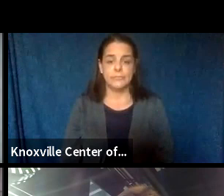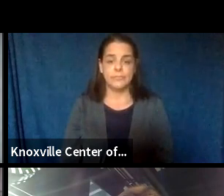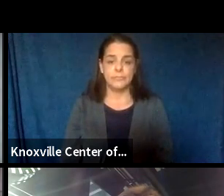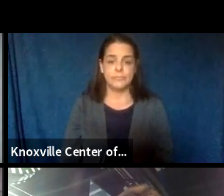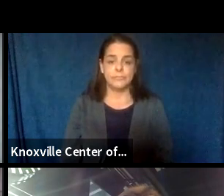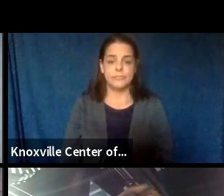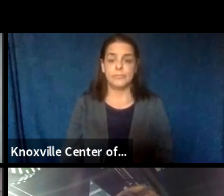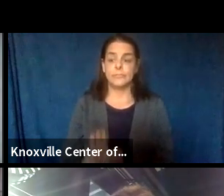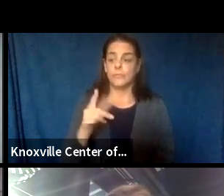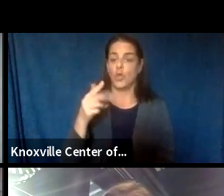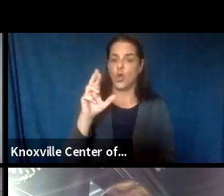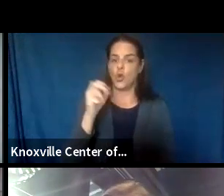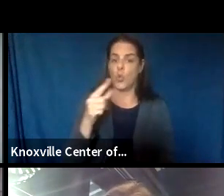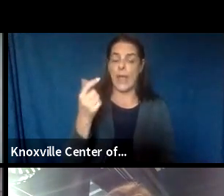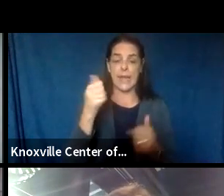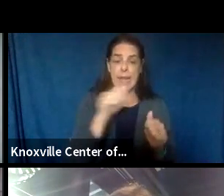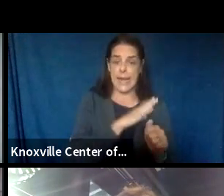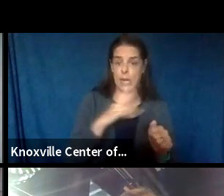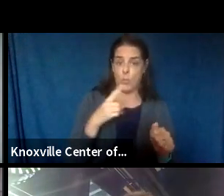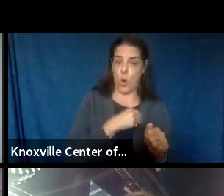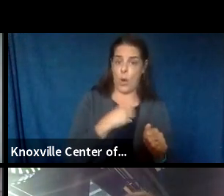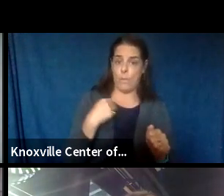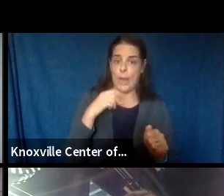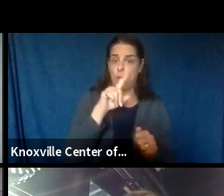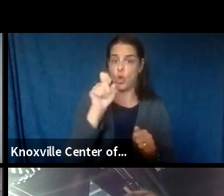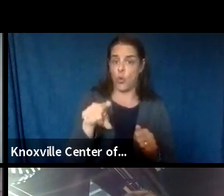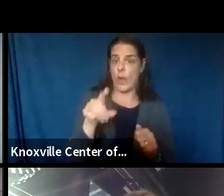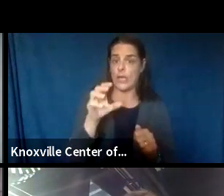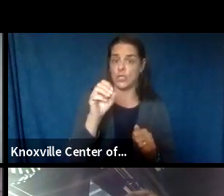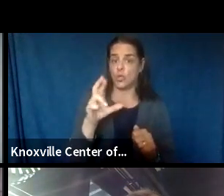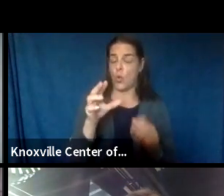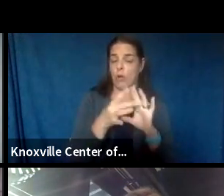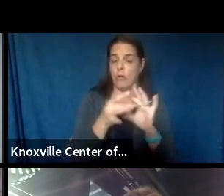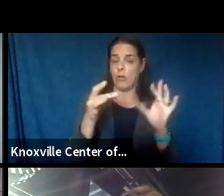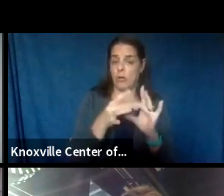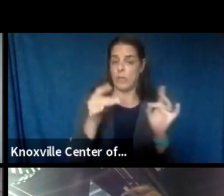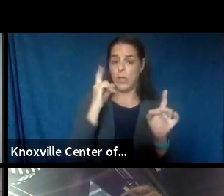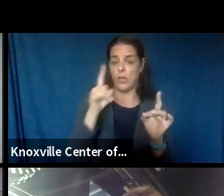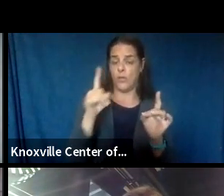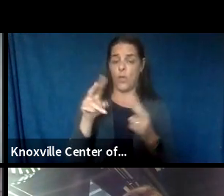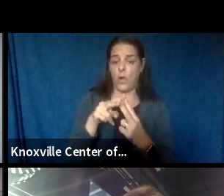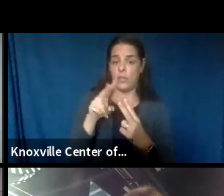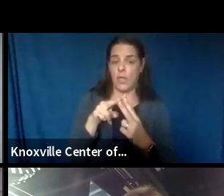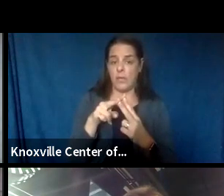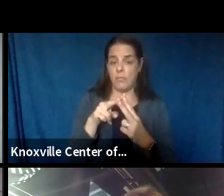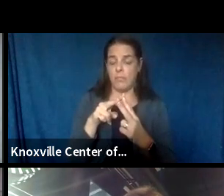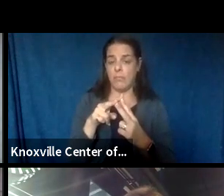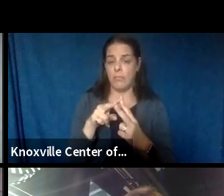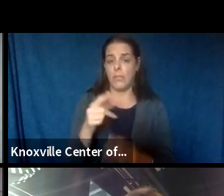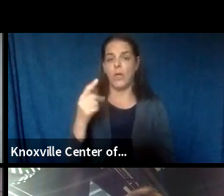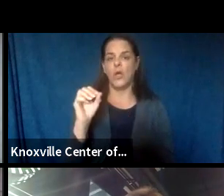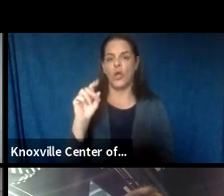Any board members with any questions or comments for either Dr. Plowman or Dr. Gregg?